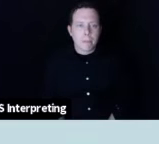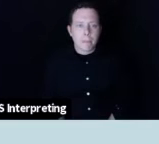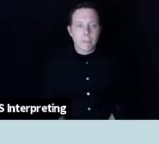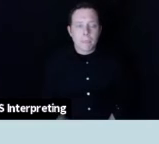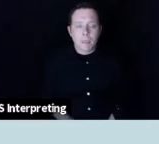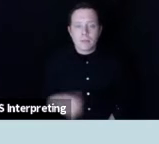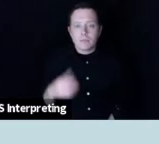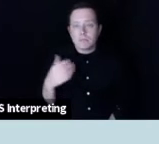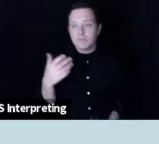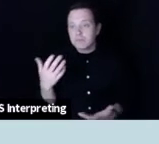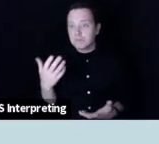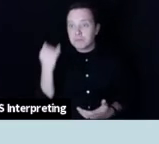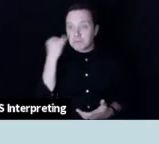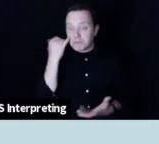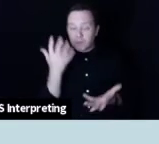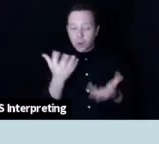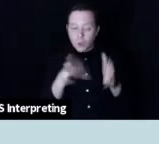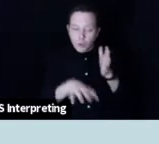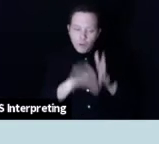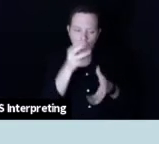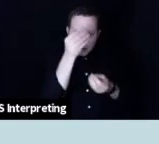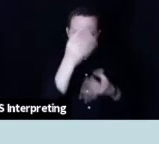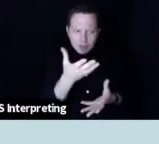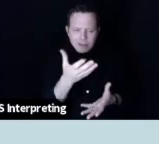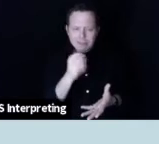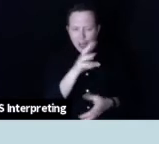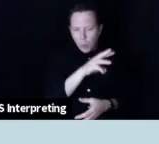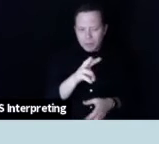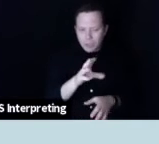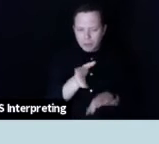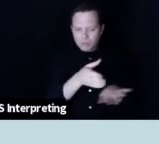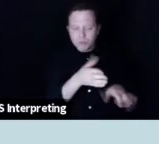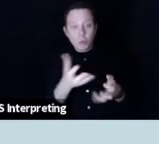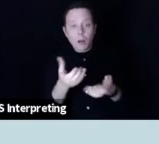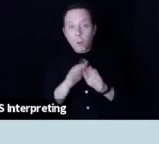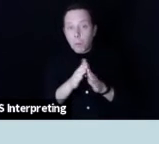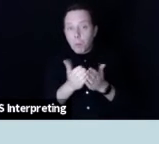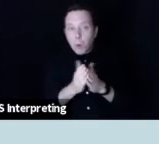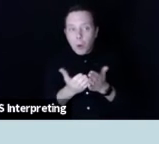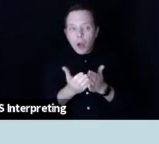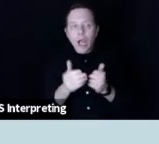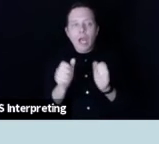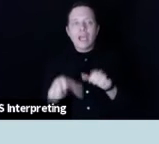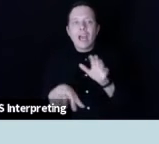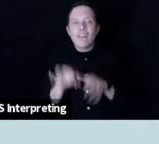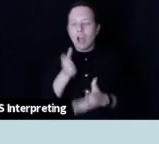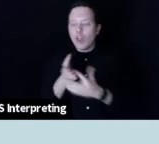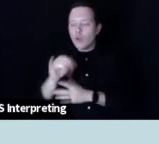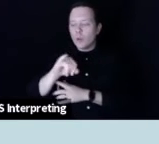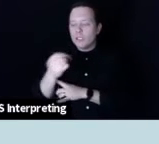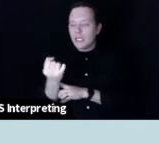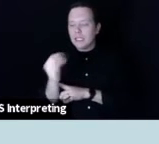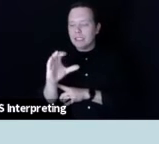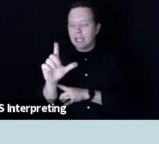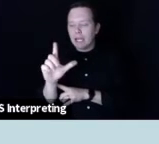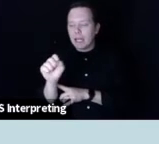want a website, you want a book, you can find that when you go to jcls.org and